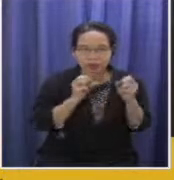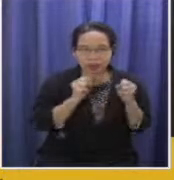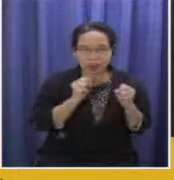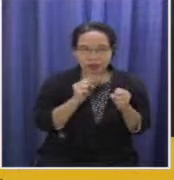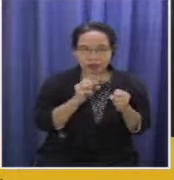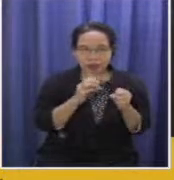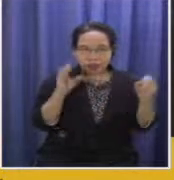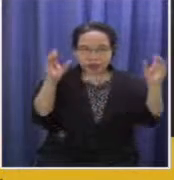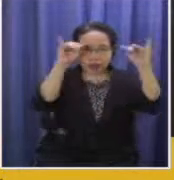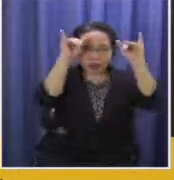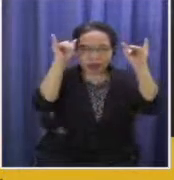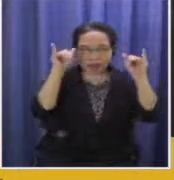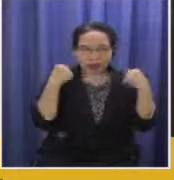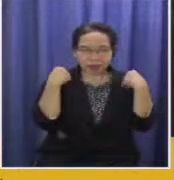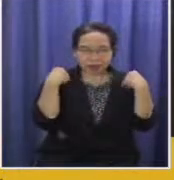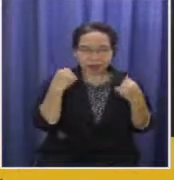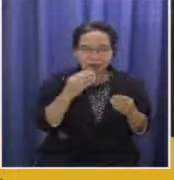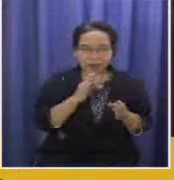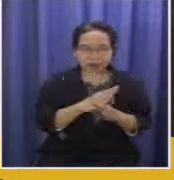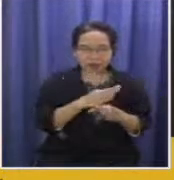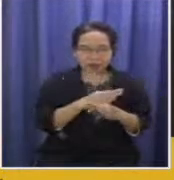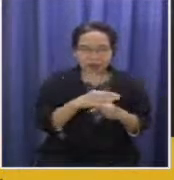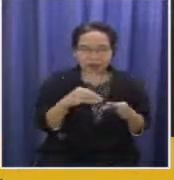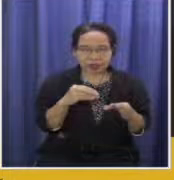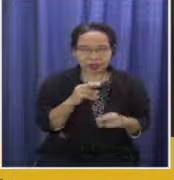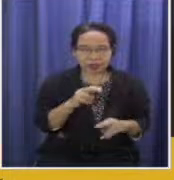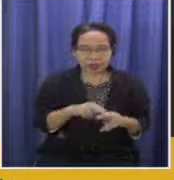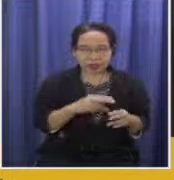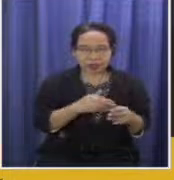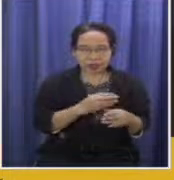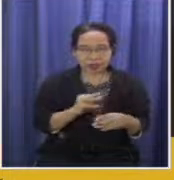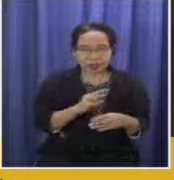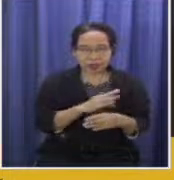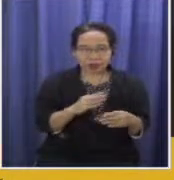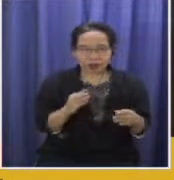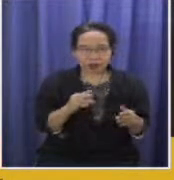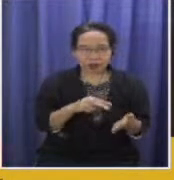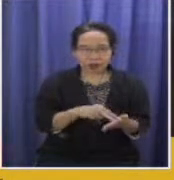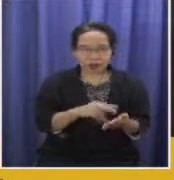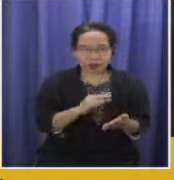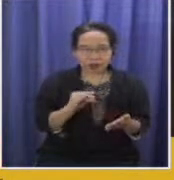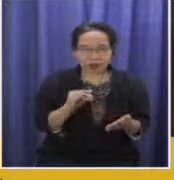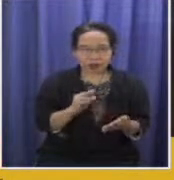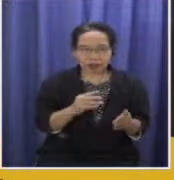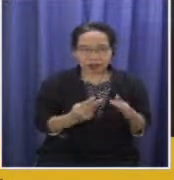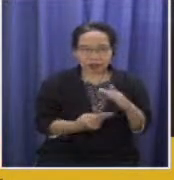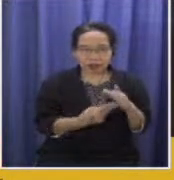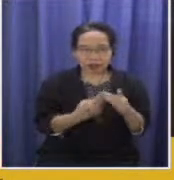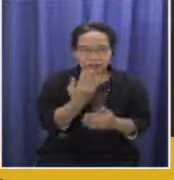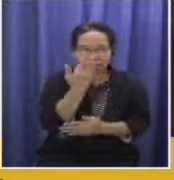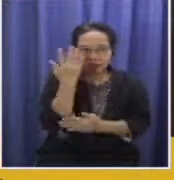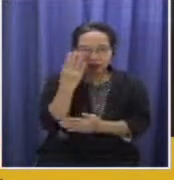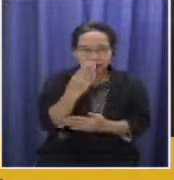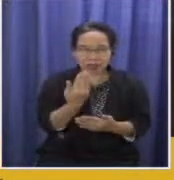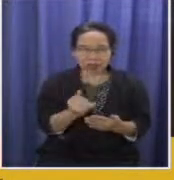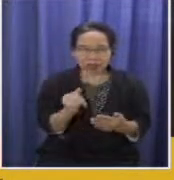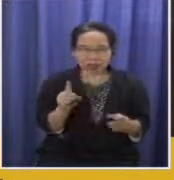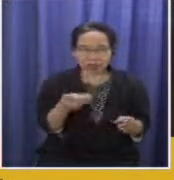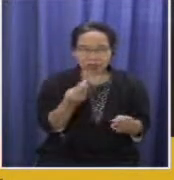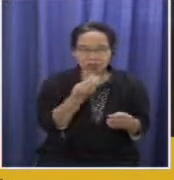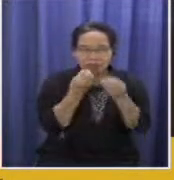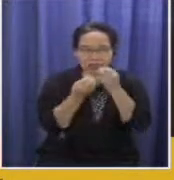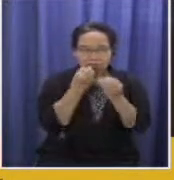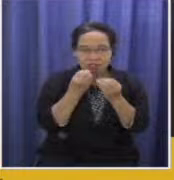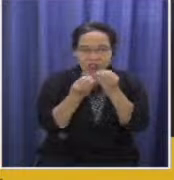calf which he had dressed, and set it before them. And he stood by them under the tree, and